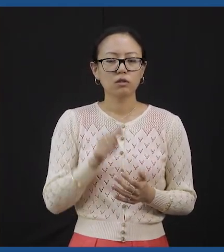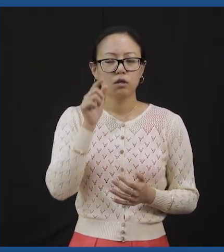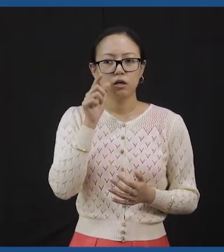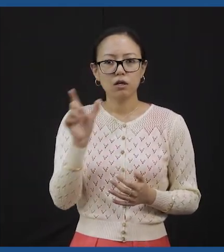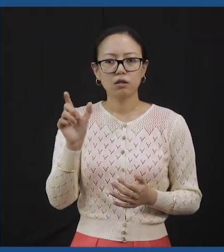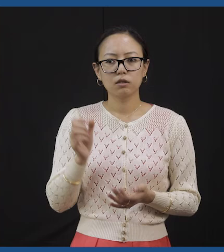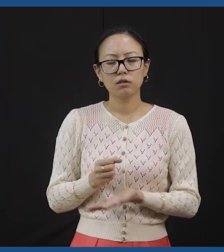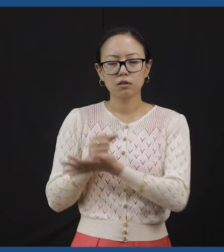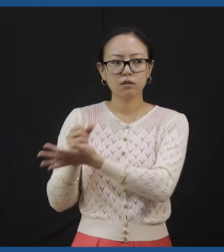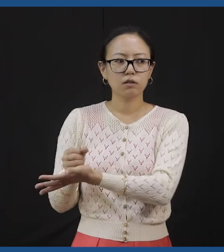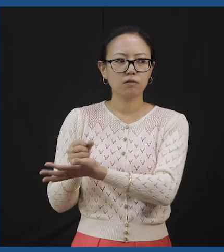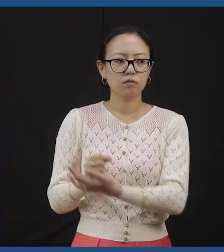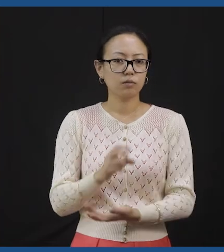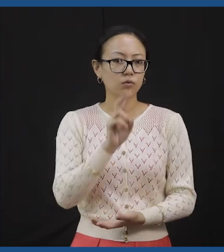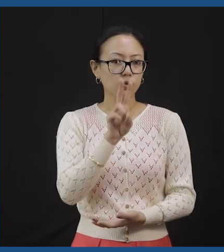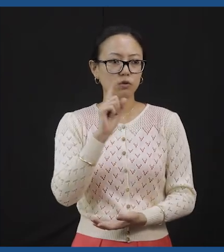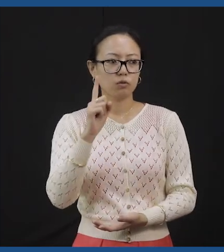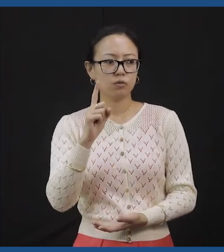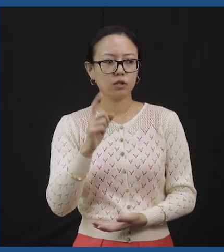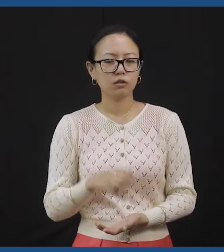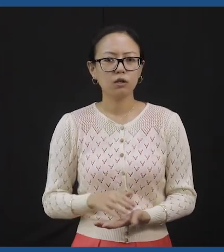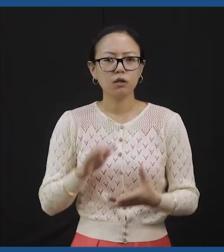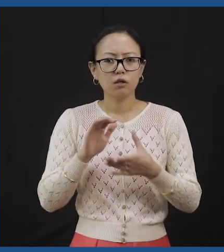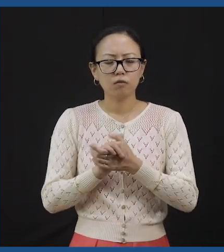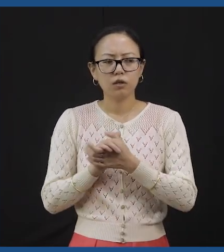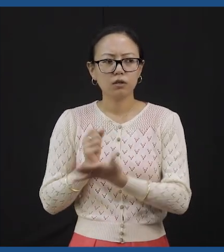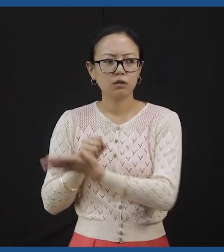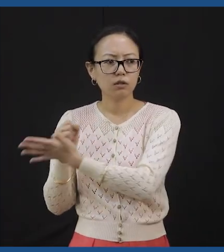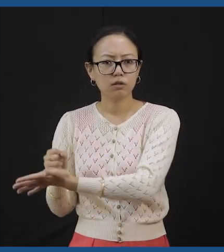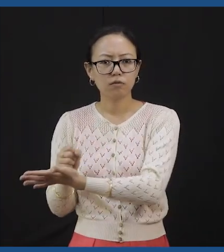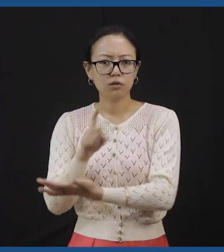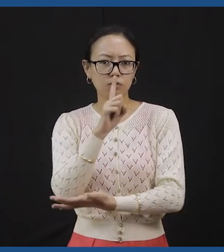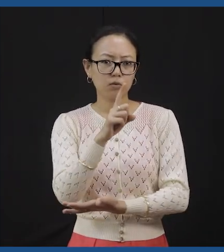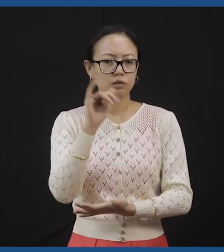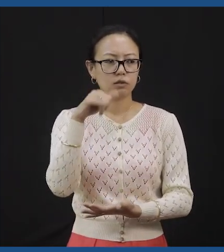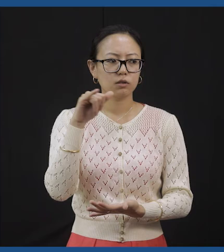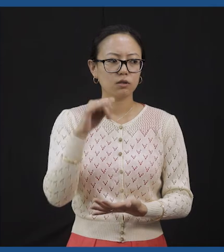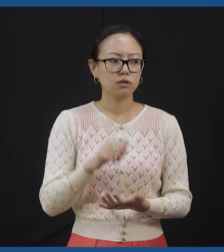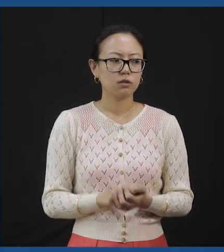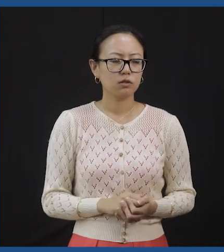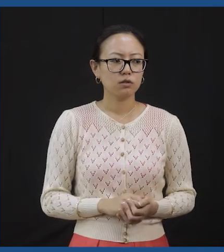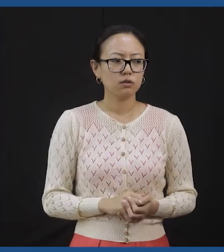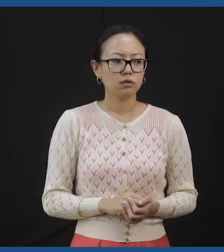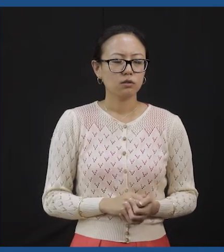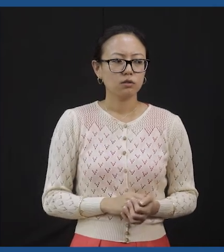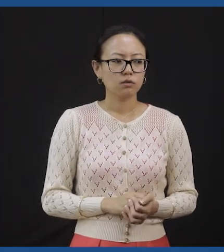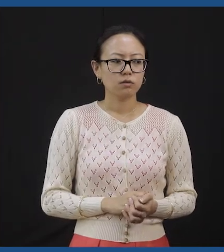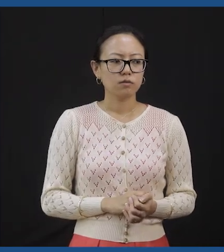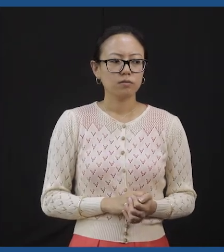See, Jack has 79 stickers. So number of stickers Jack had is 79.